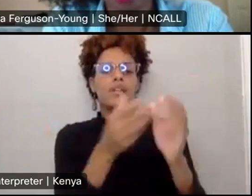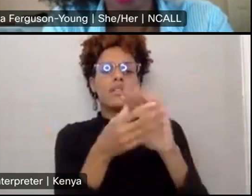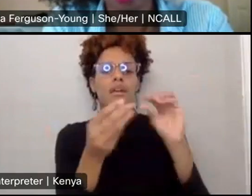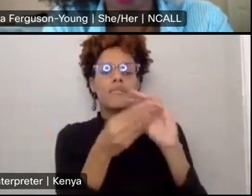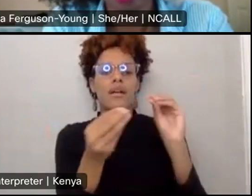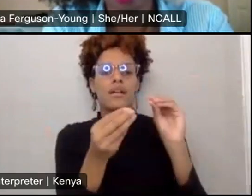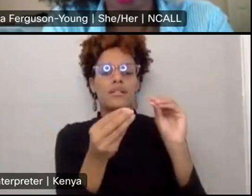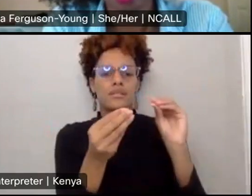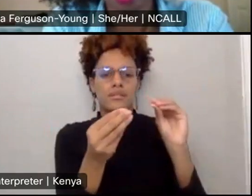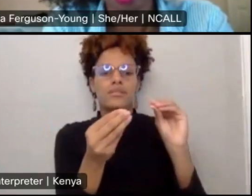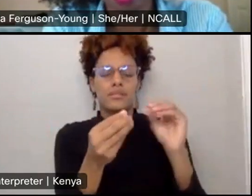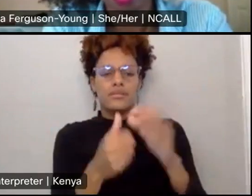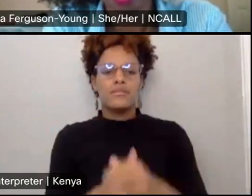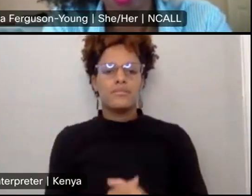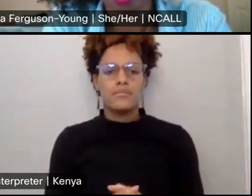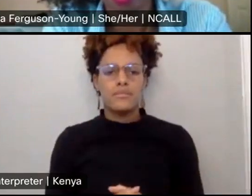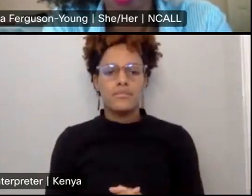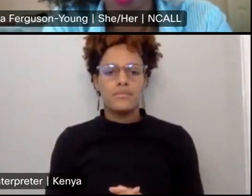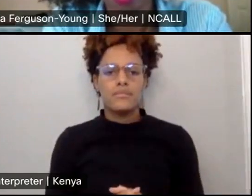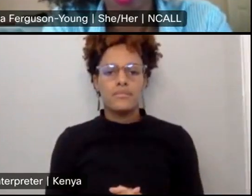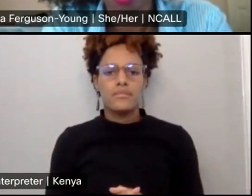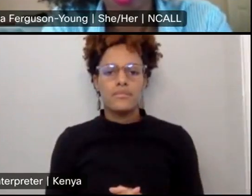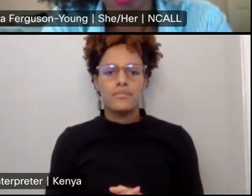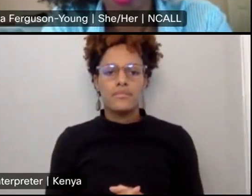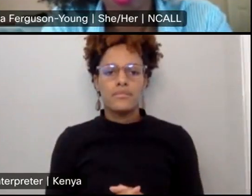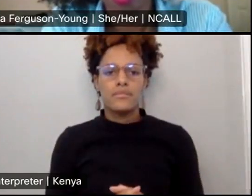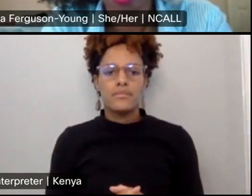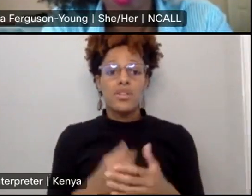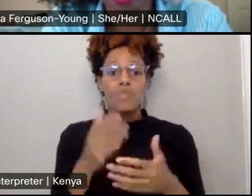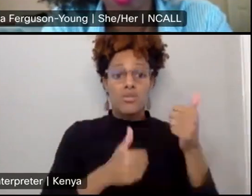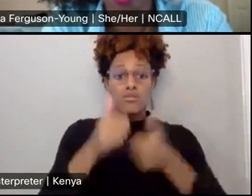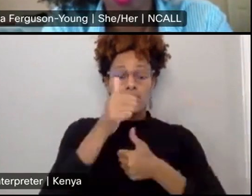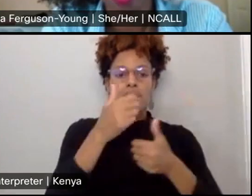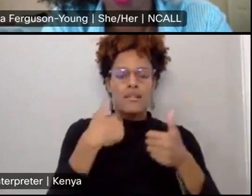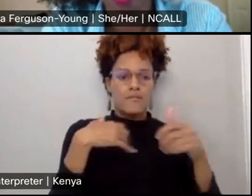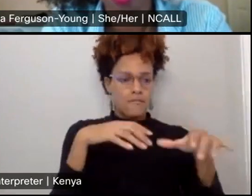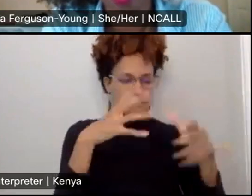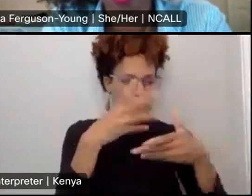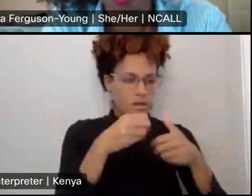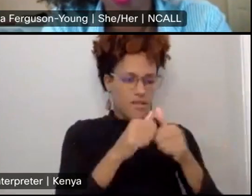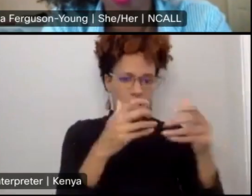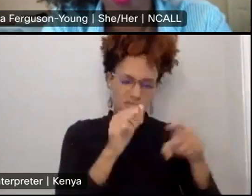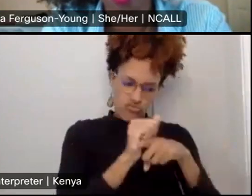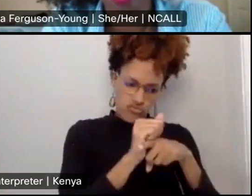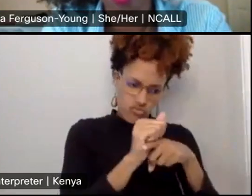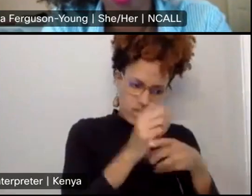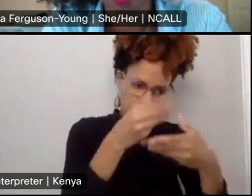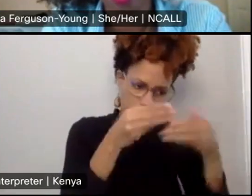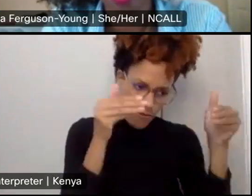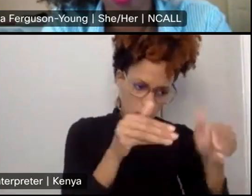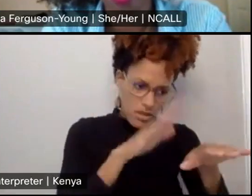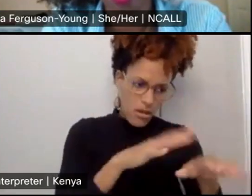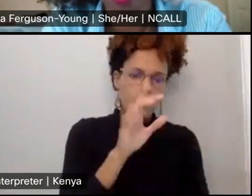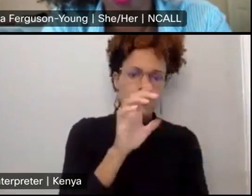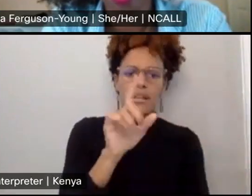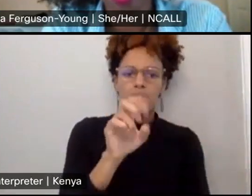gone through a lot of trainings around elder abuse. And